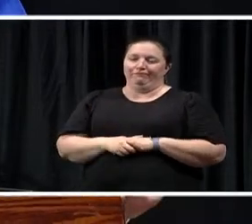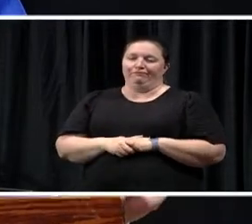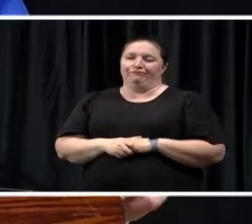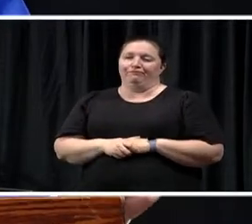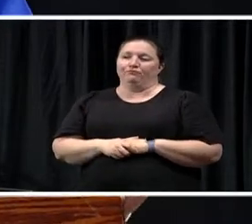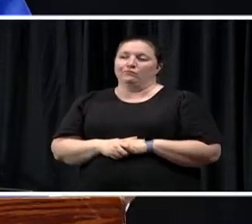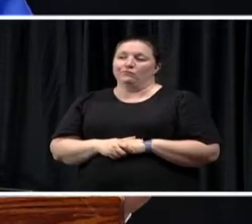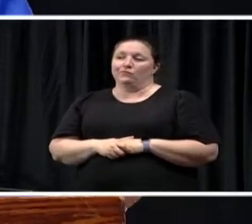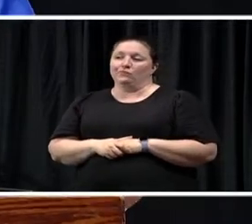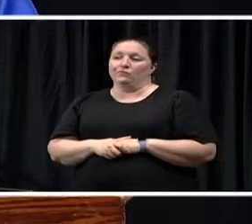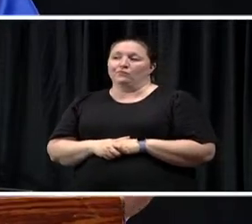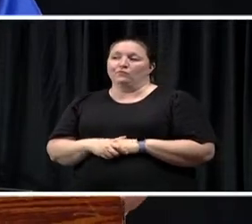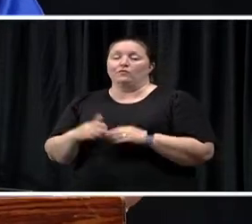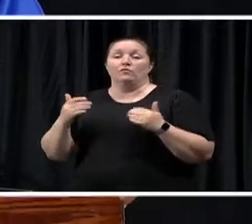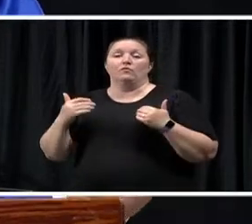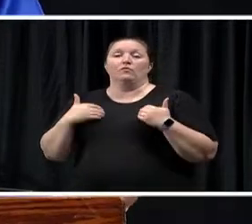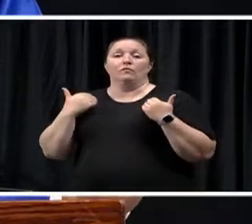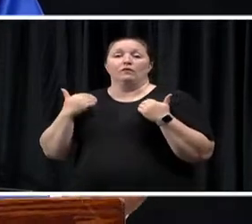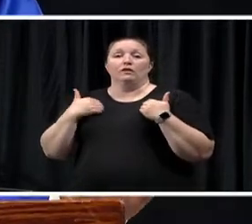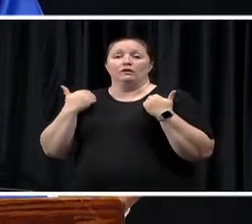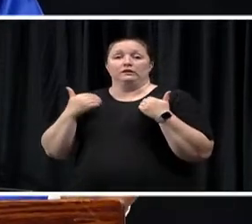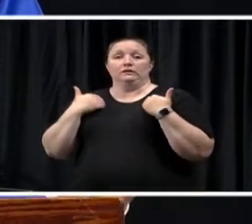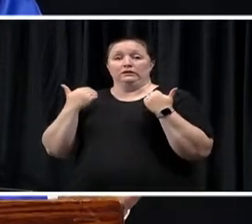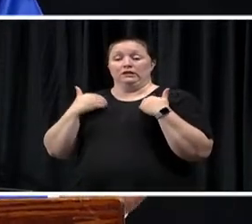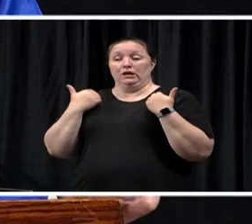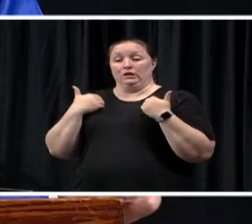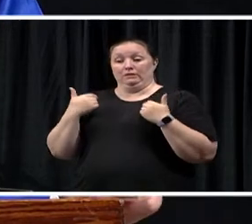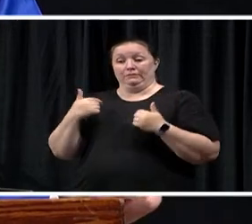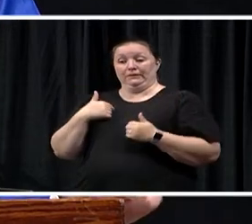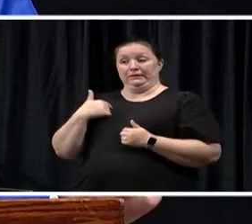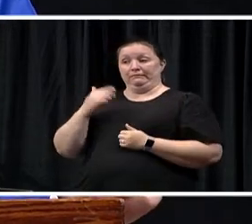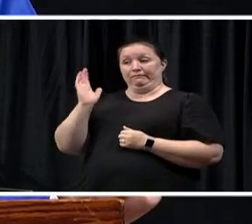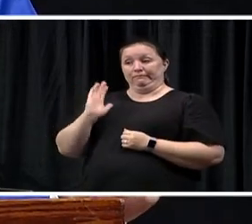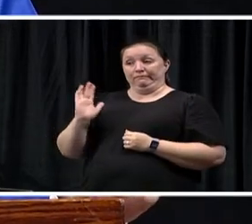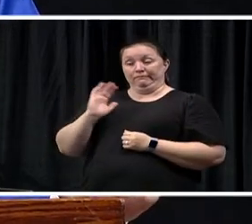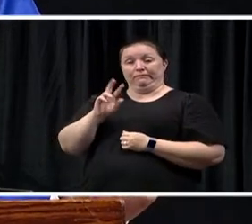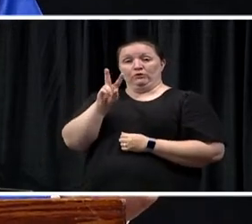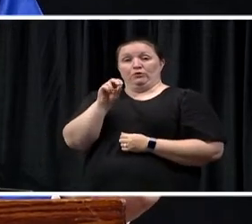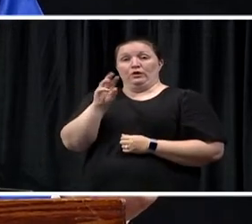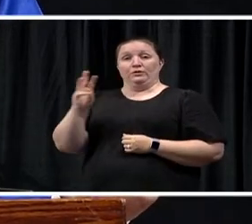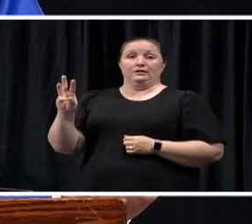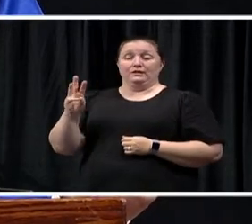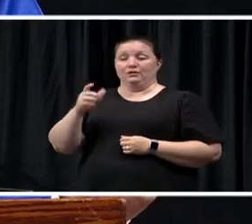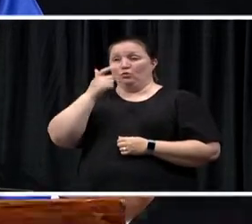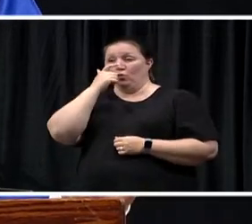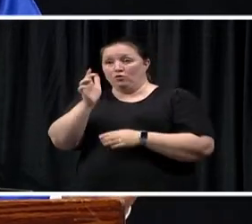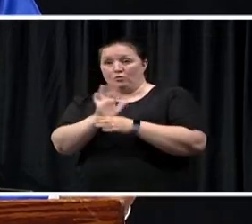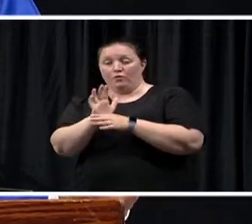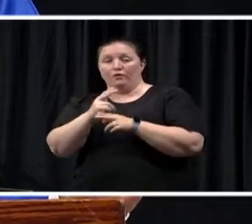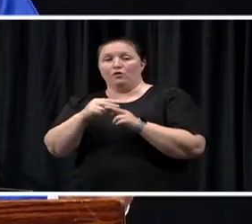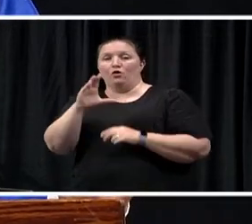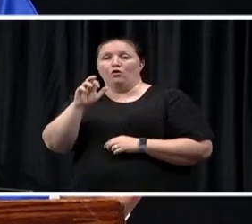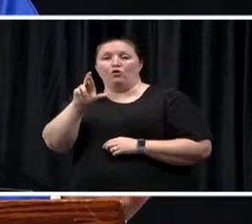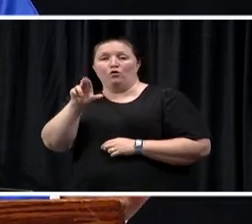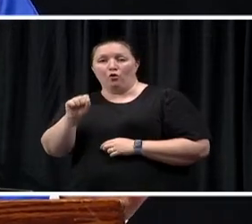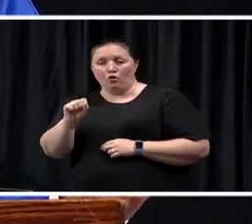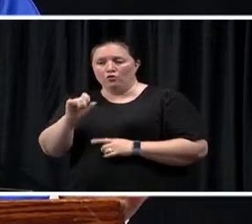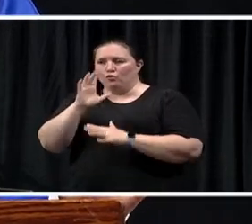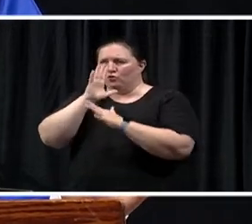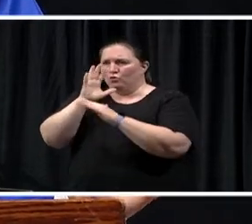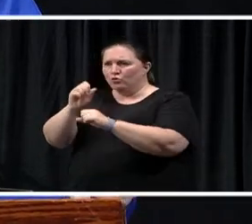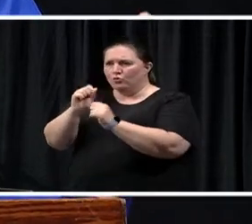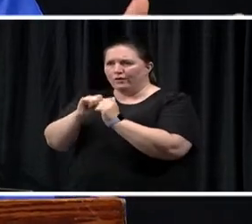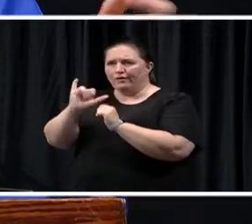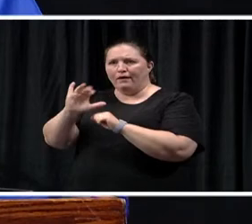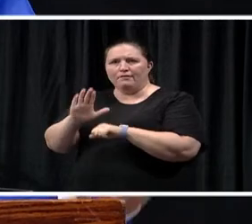this. As a young, doe-eyed Cole Bray viewed the classic 2006 Pixar film Cars, he was captivated by the rhythm of a